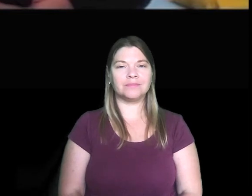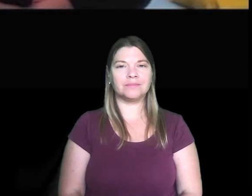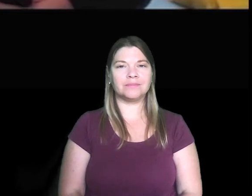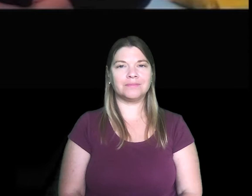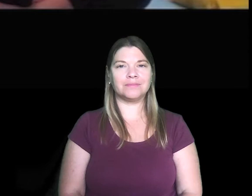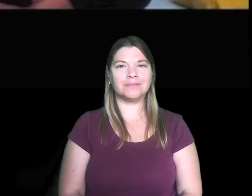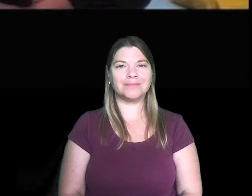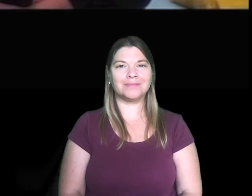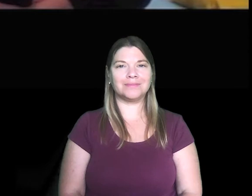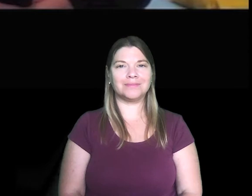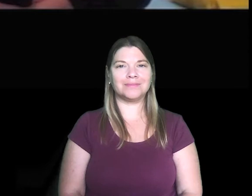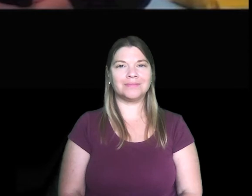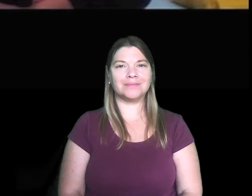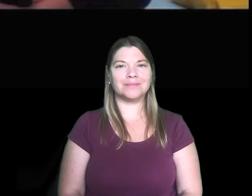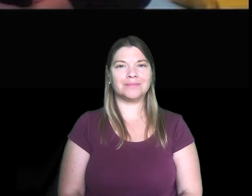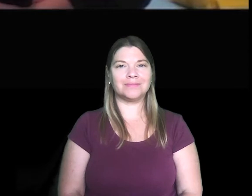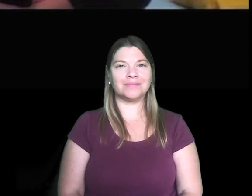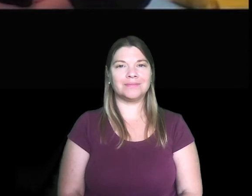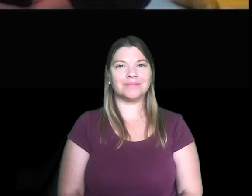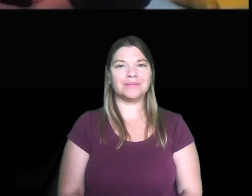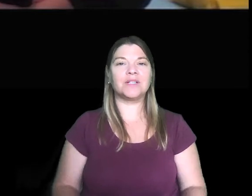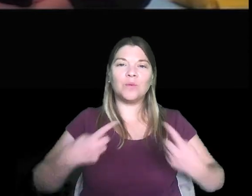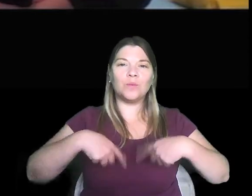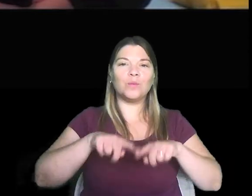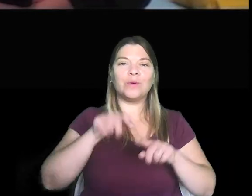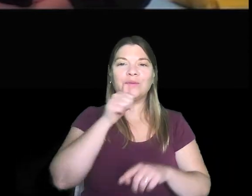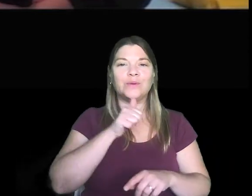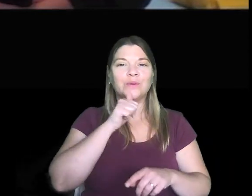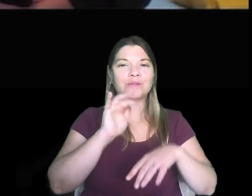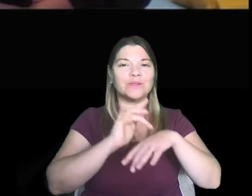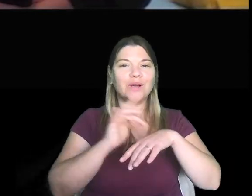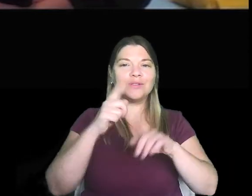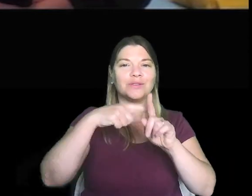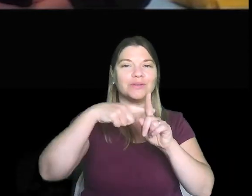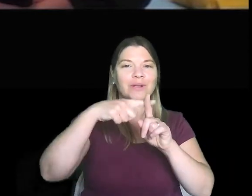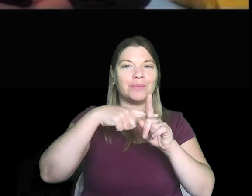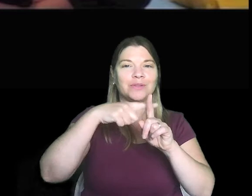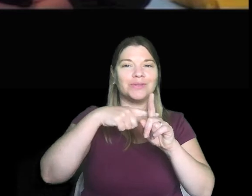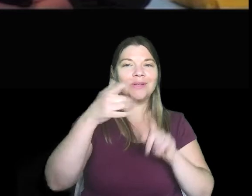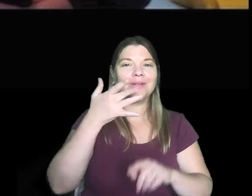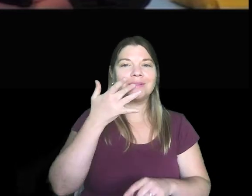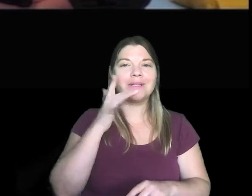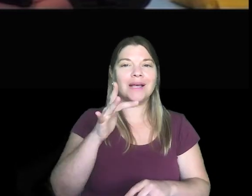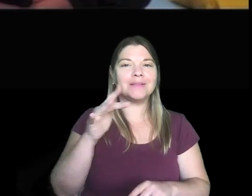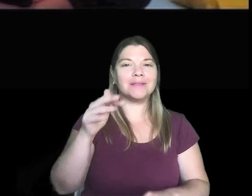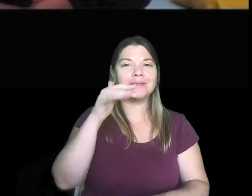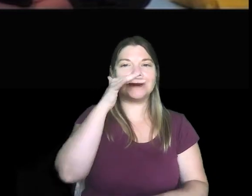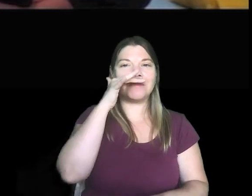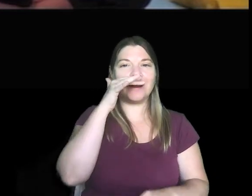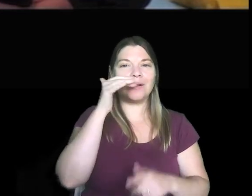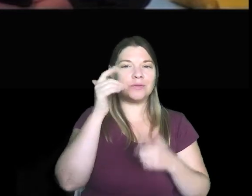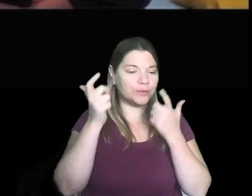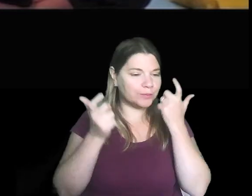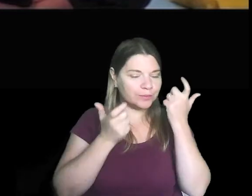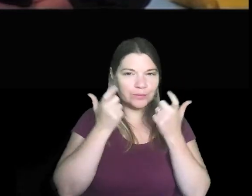Here we have used touch, temperature, taste and smell to explore and communicate how these